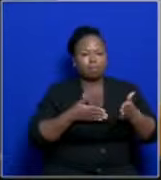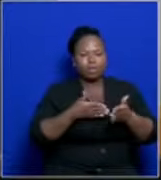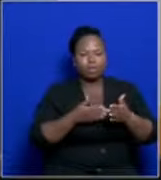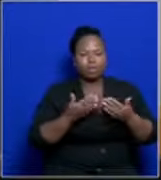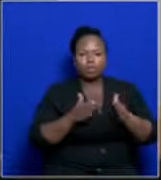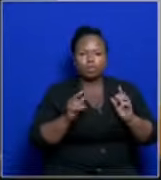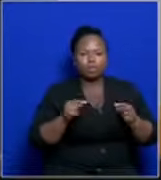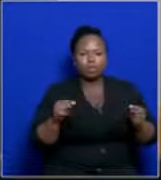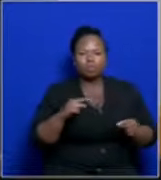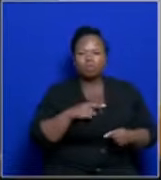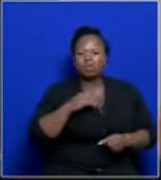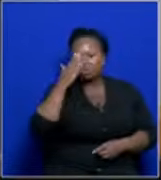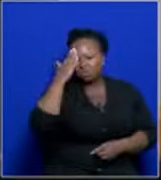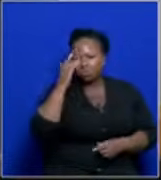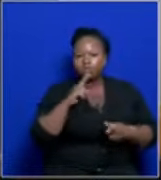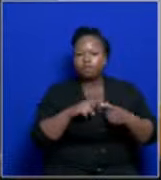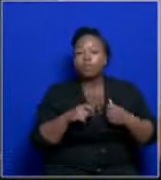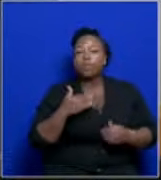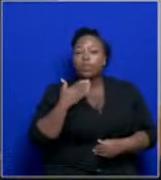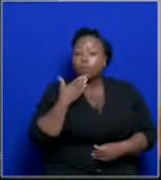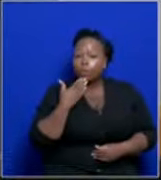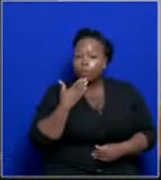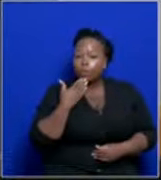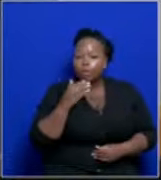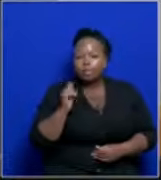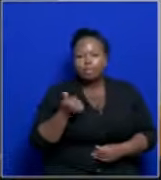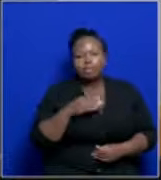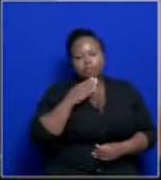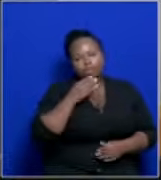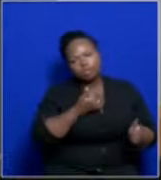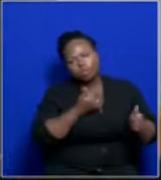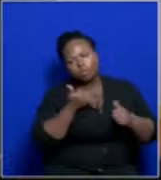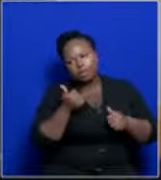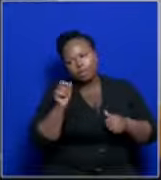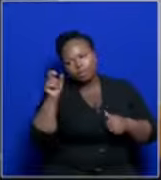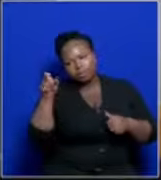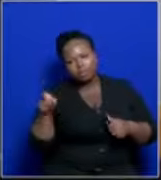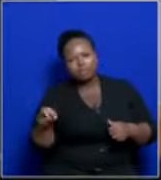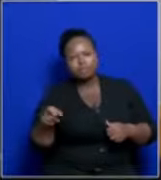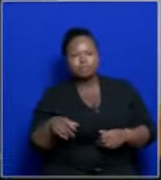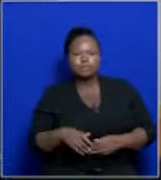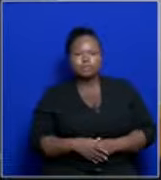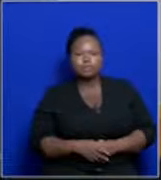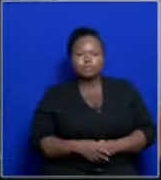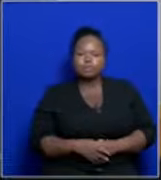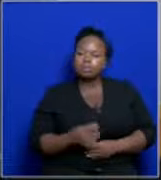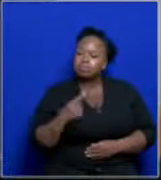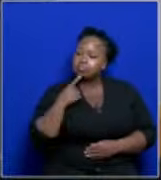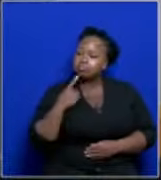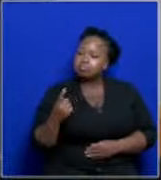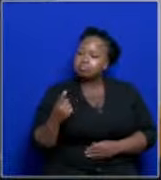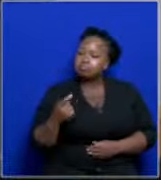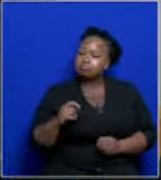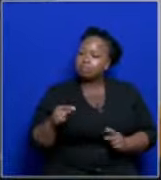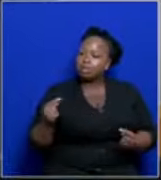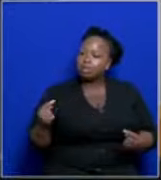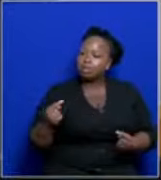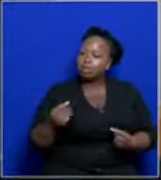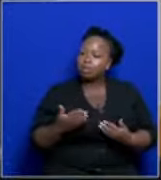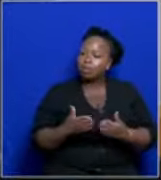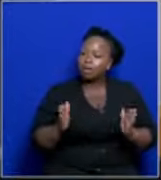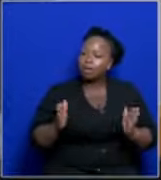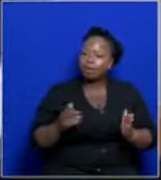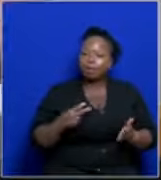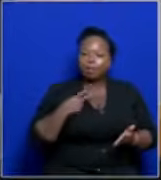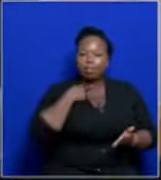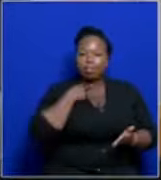then surely you must go back to the person who gave you the clip and say, I cannot open it for whatever reason. But